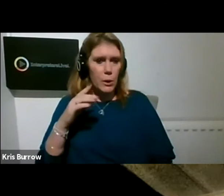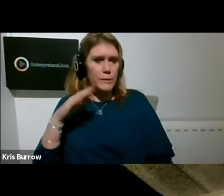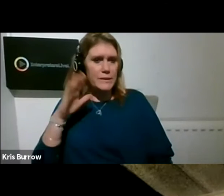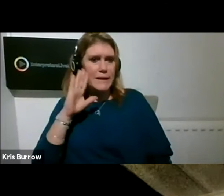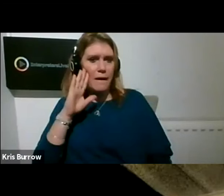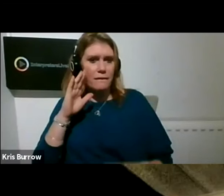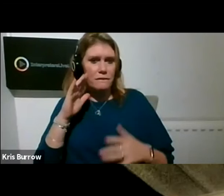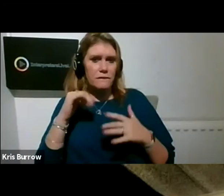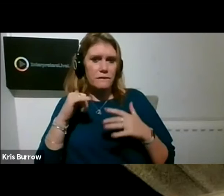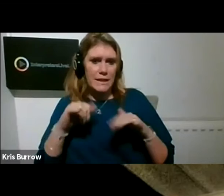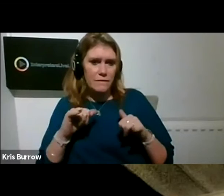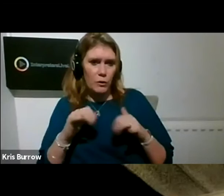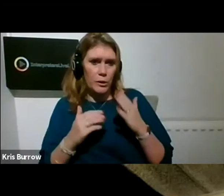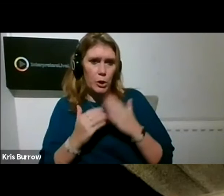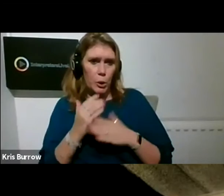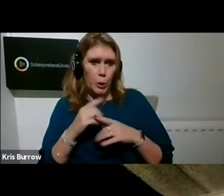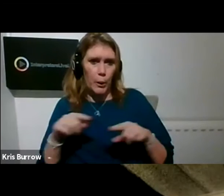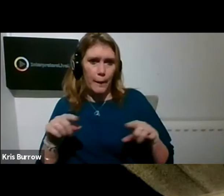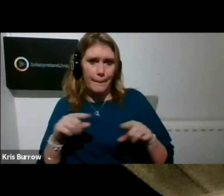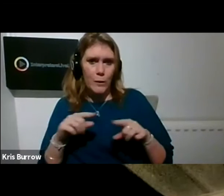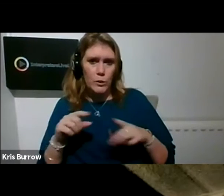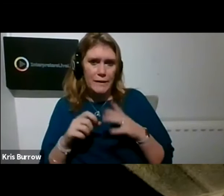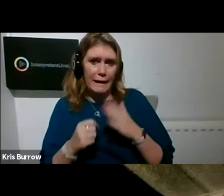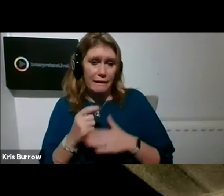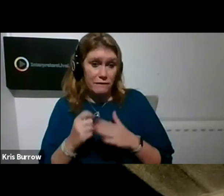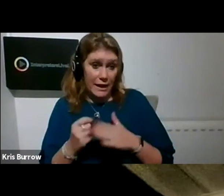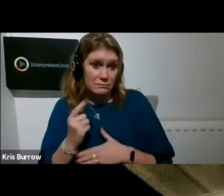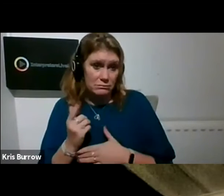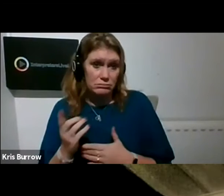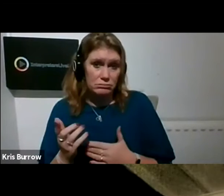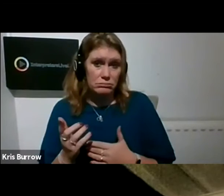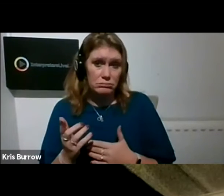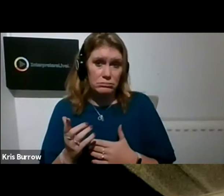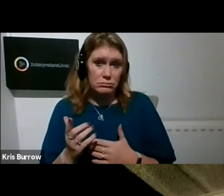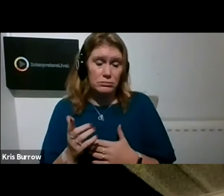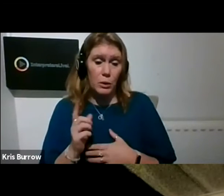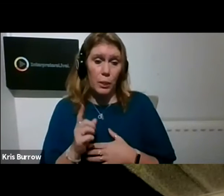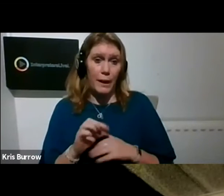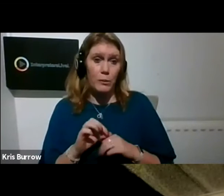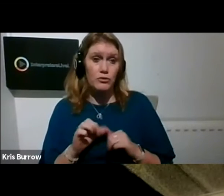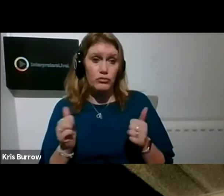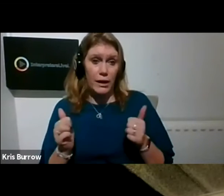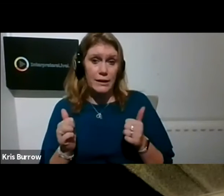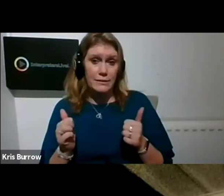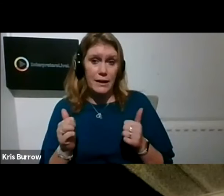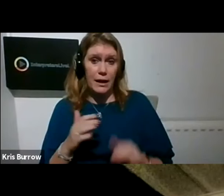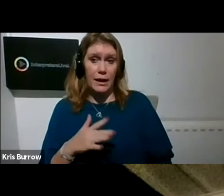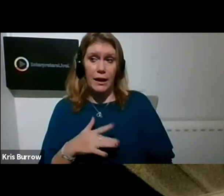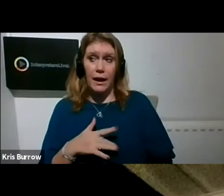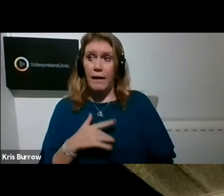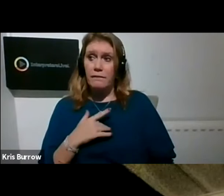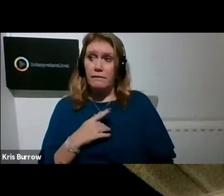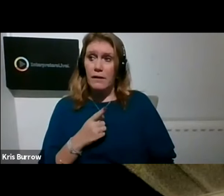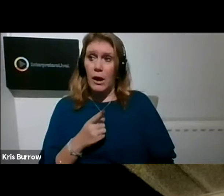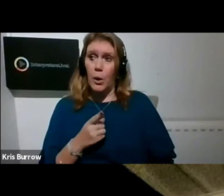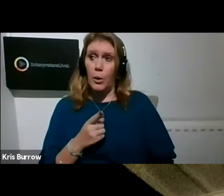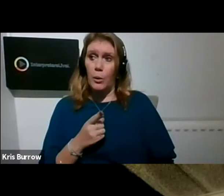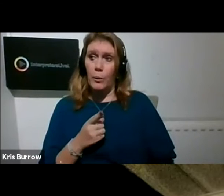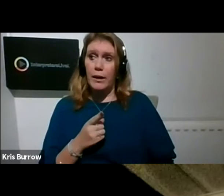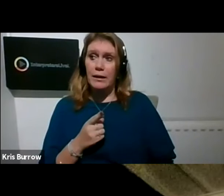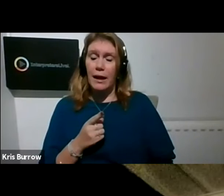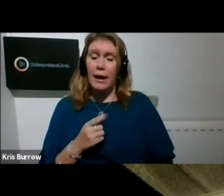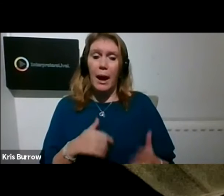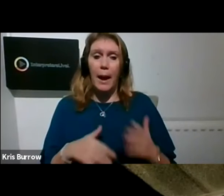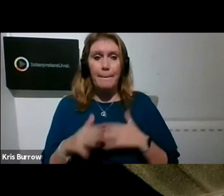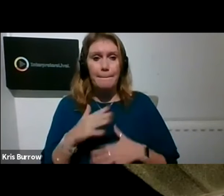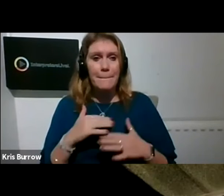music event. And so that was great, and I think we did reach quite a mixed audience, but this is really